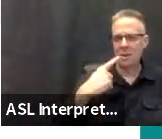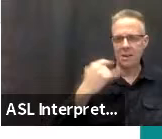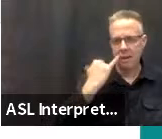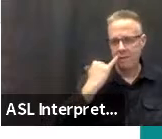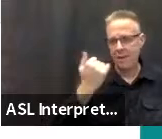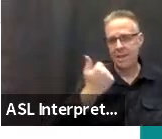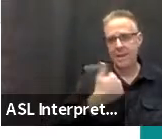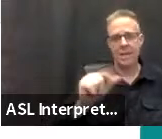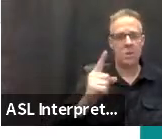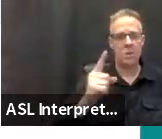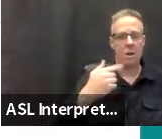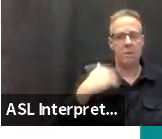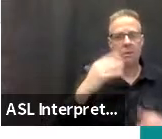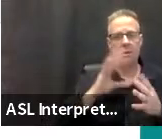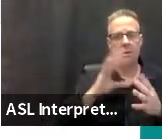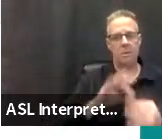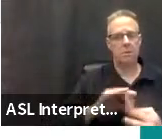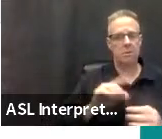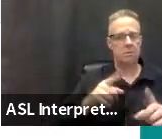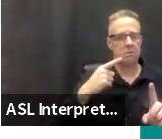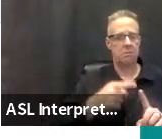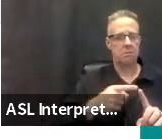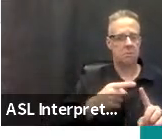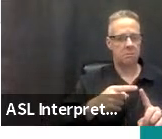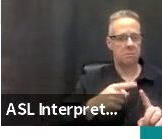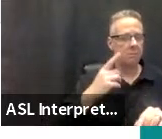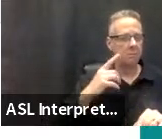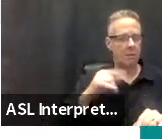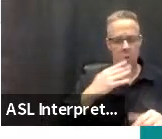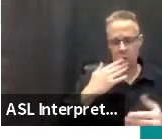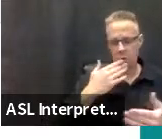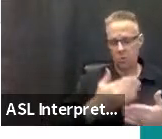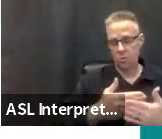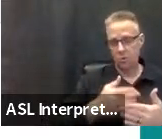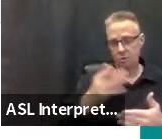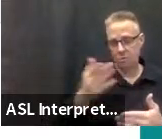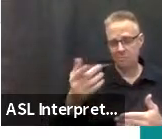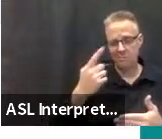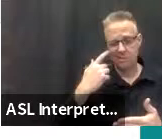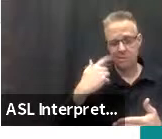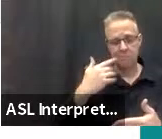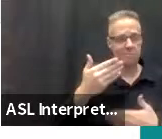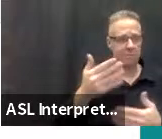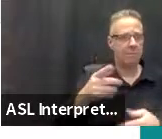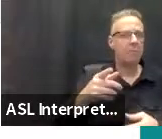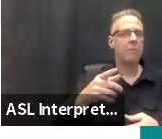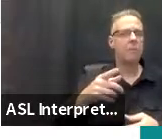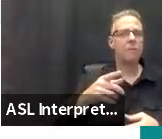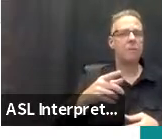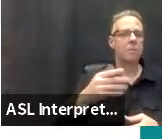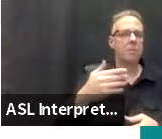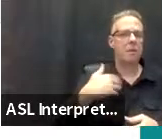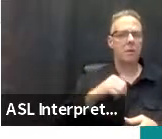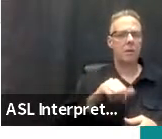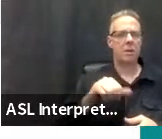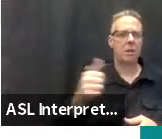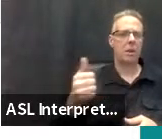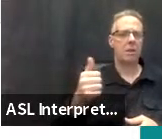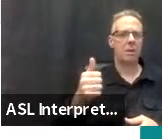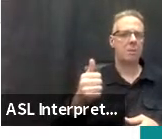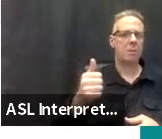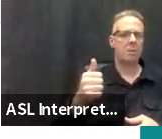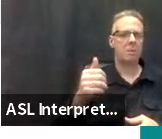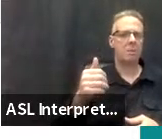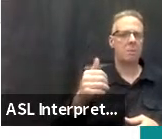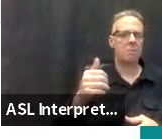anyone else had any comments in particular about, I thought that was a good point, about having, you know, even though they're zooming by, that there's